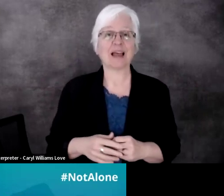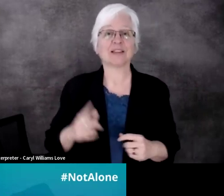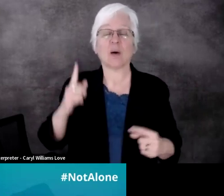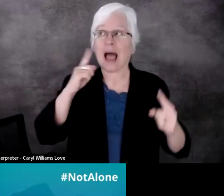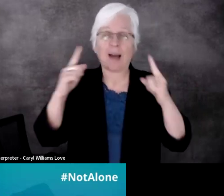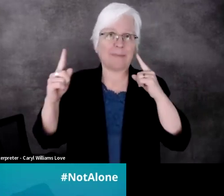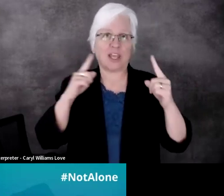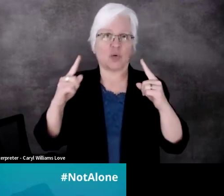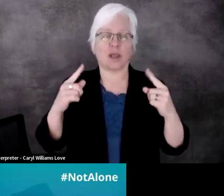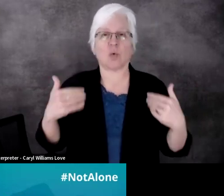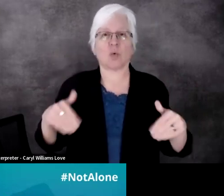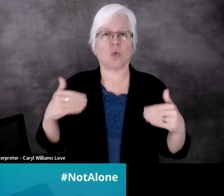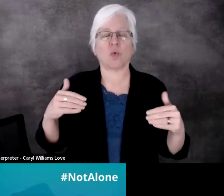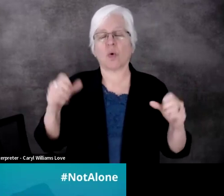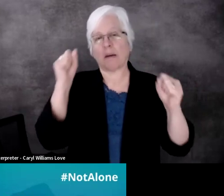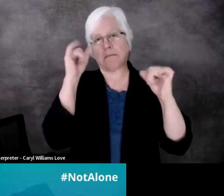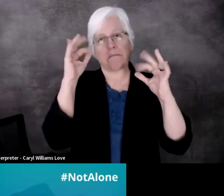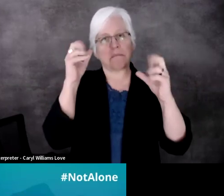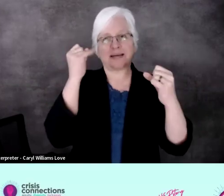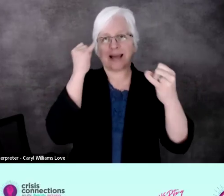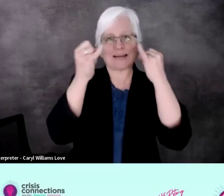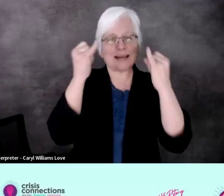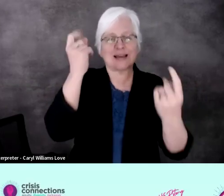amazing ideas and thoughts. And